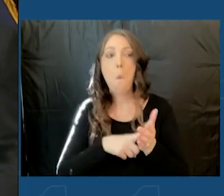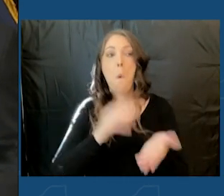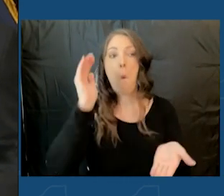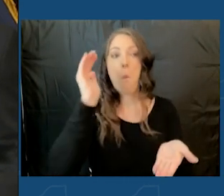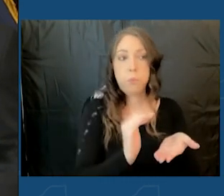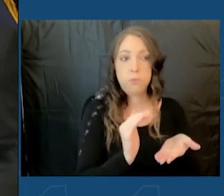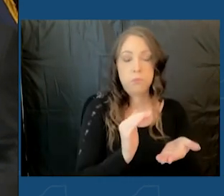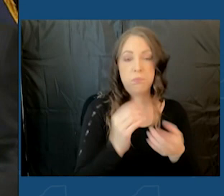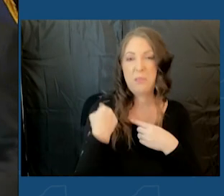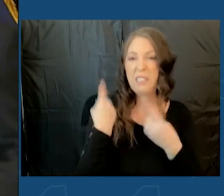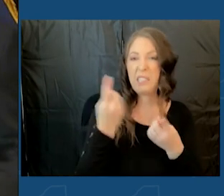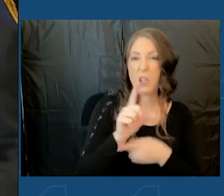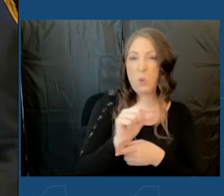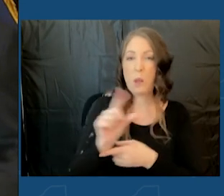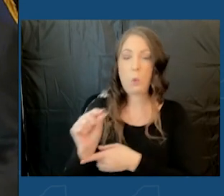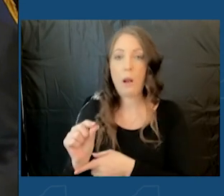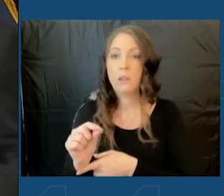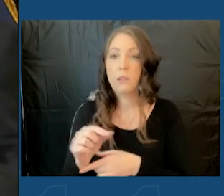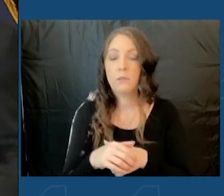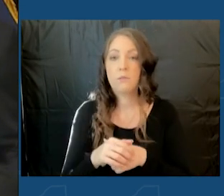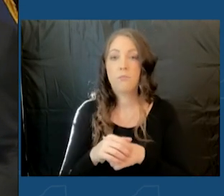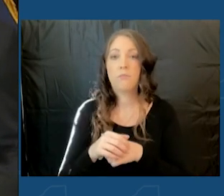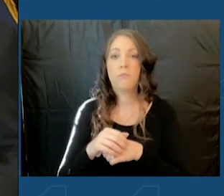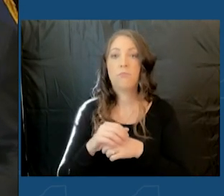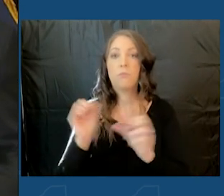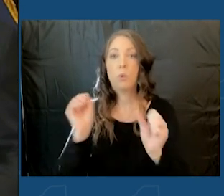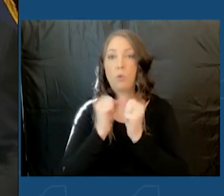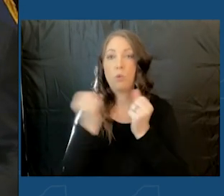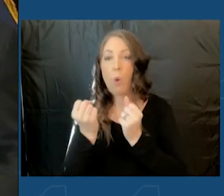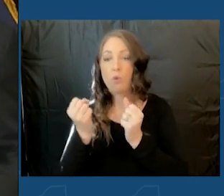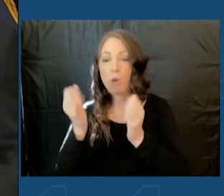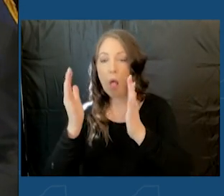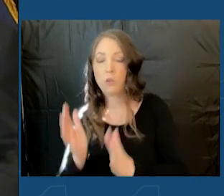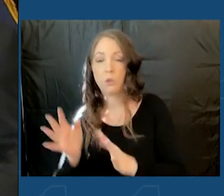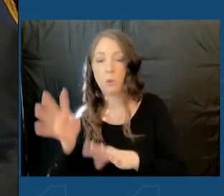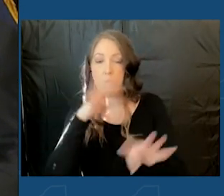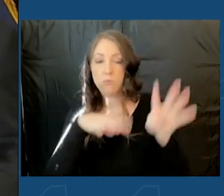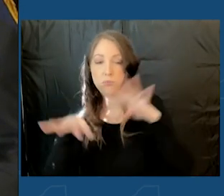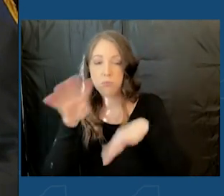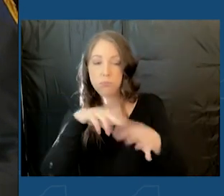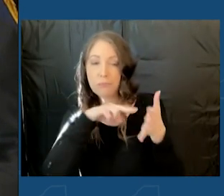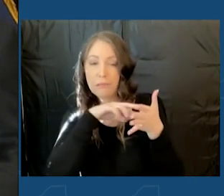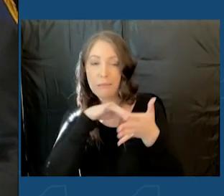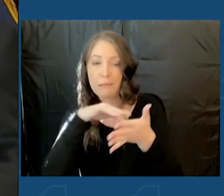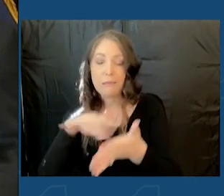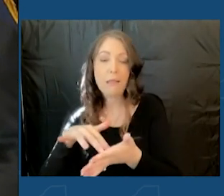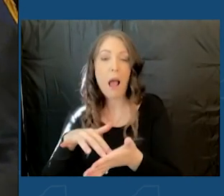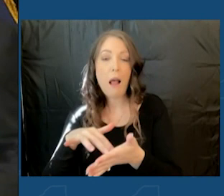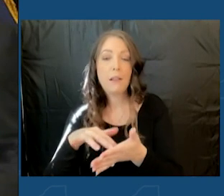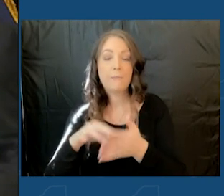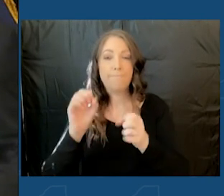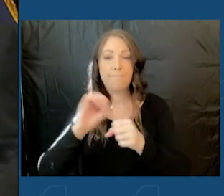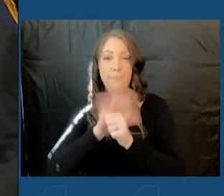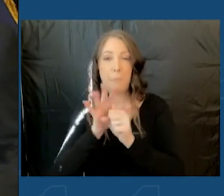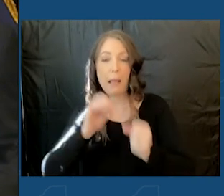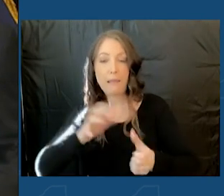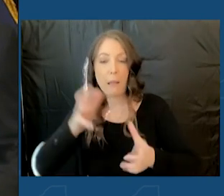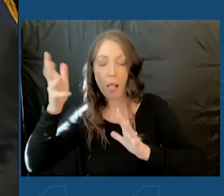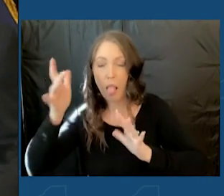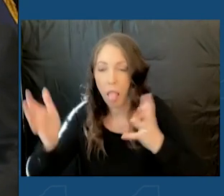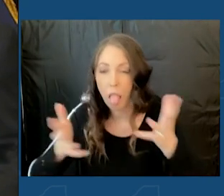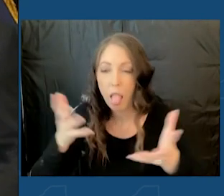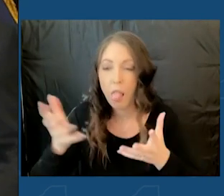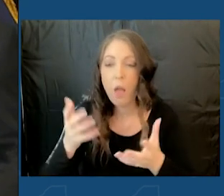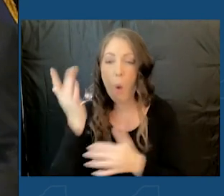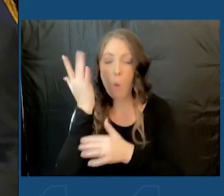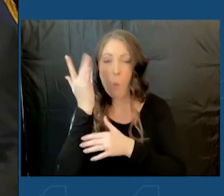I mean, sociologists will study for years to come exactly what happened during this pandemic that drove the increase in crime all across